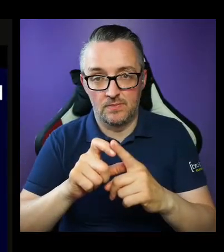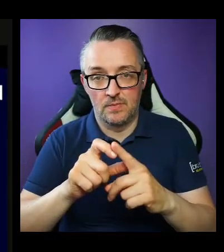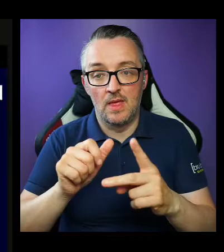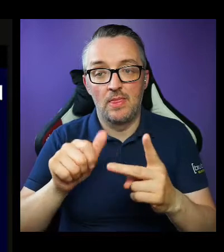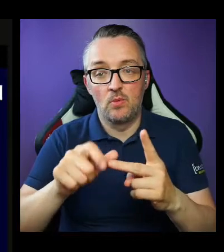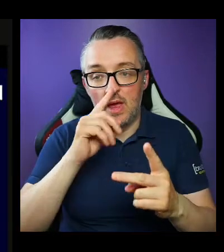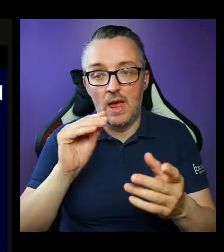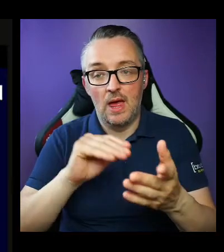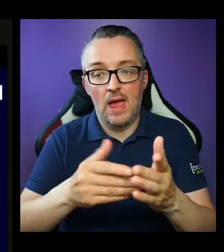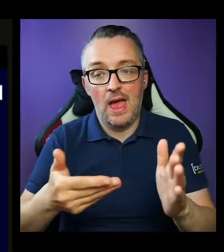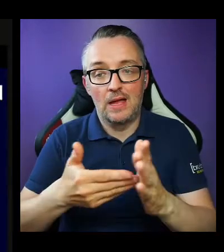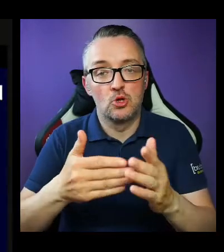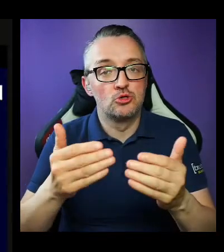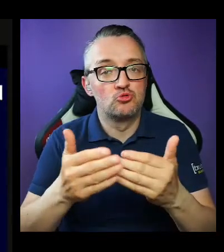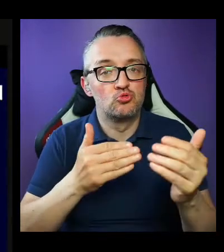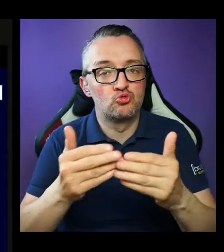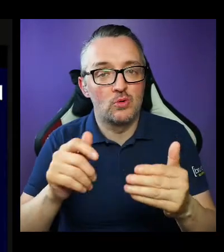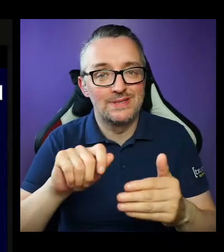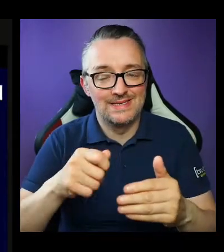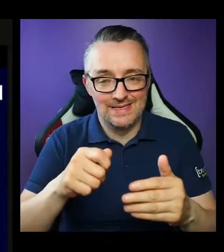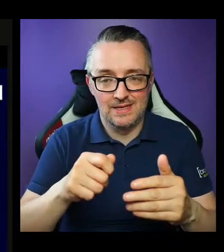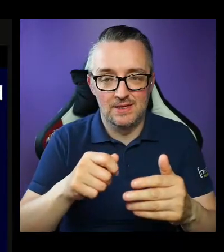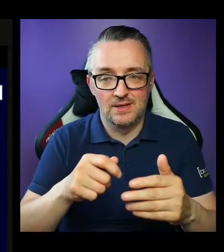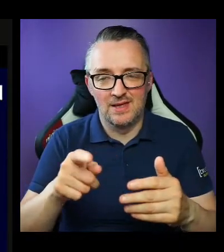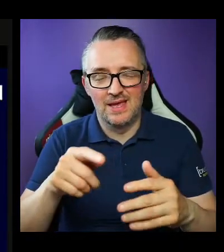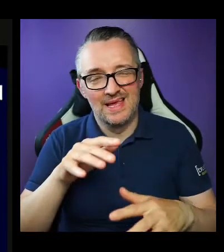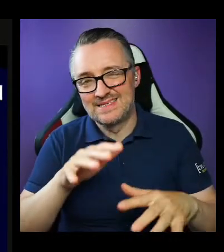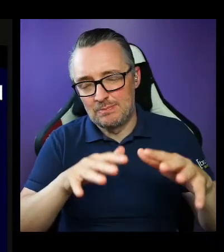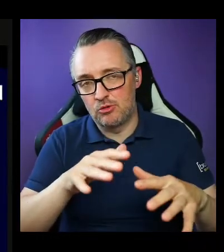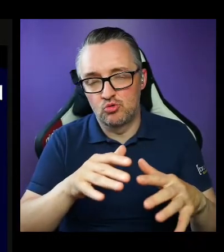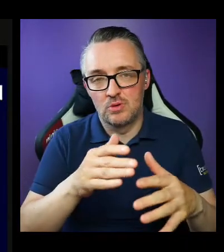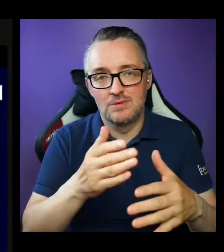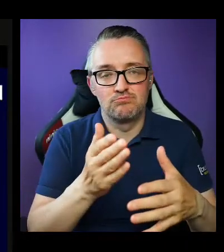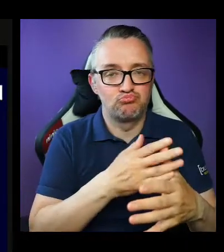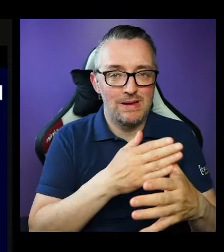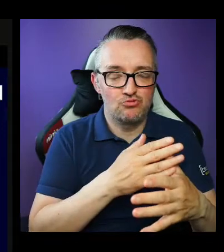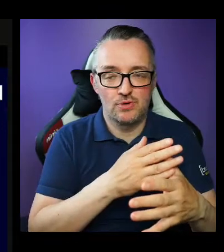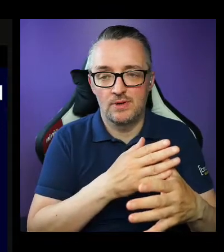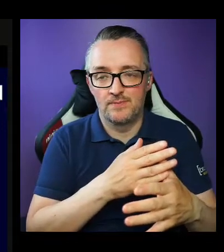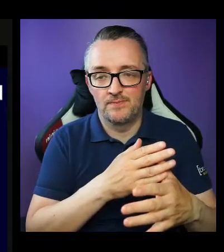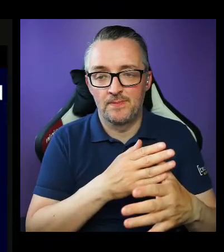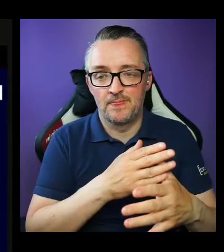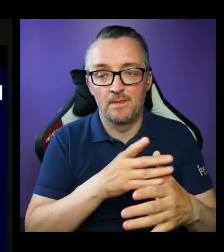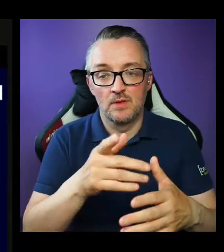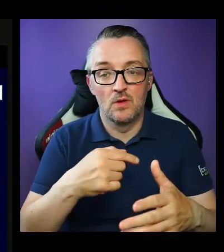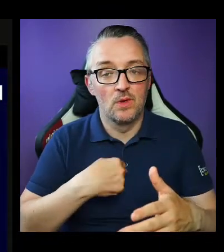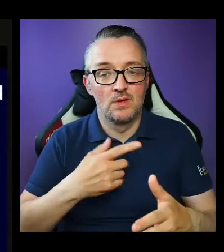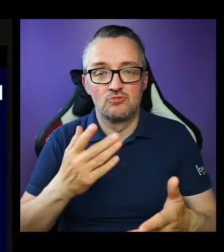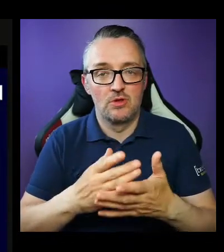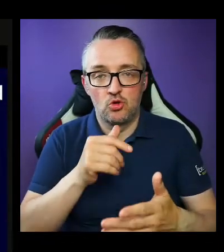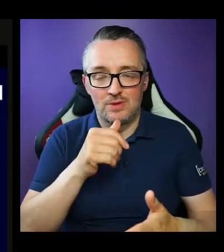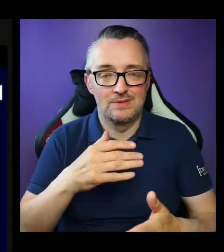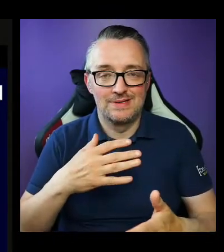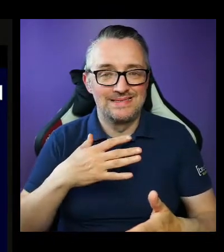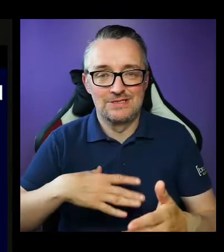add a sort key, so similar to the primary key and the primary table that we created, but in our case, we don't need